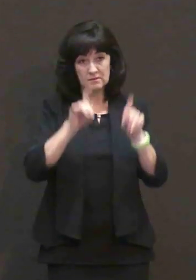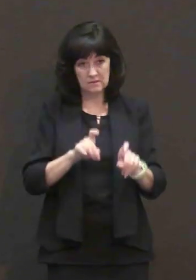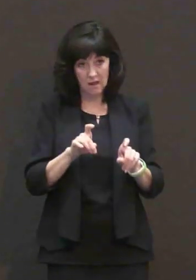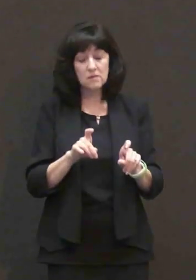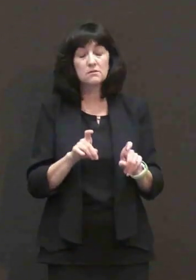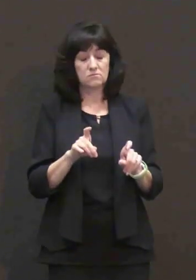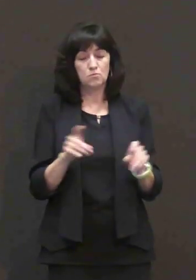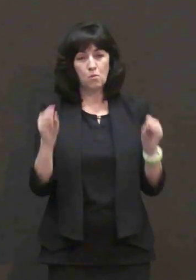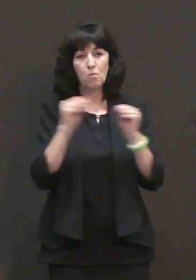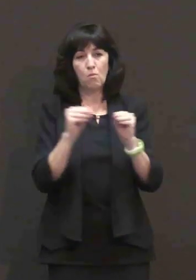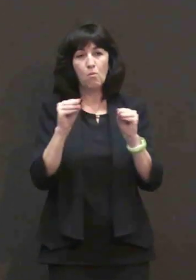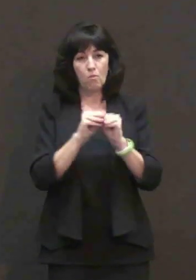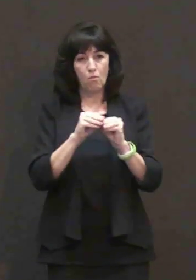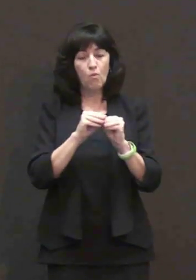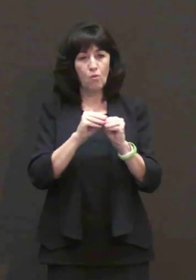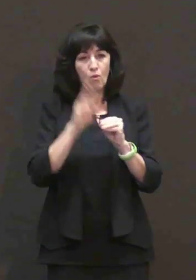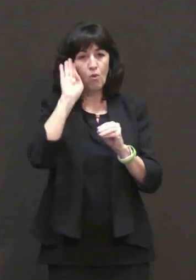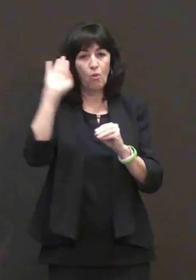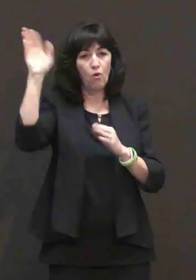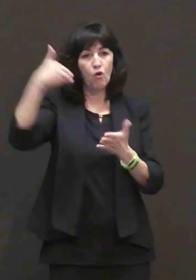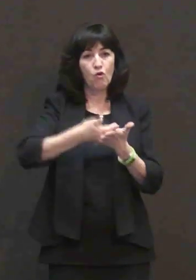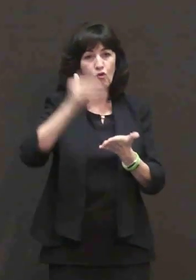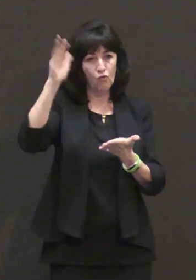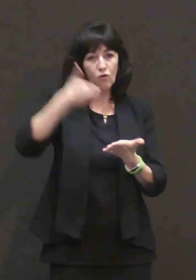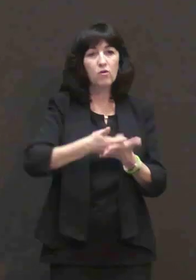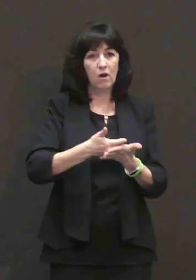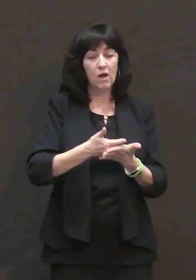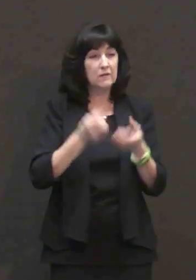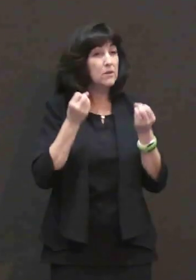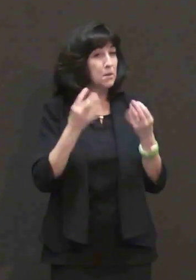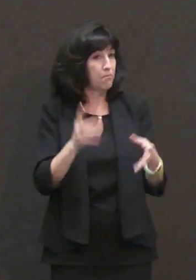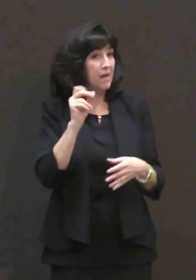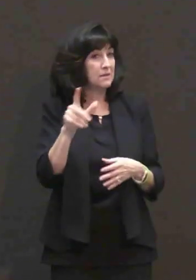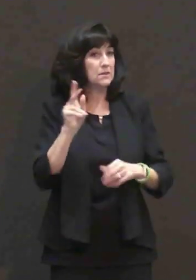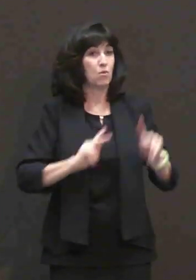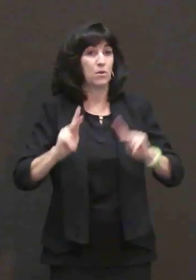So many Delawareans have been able to get testing.